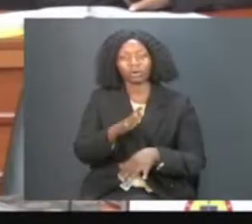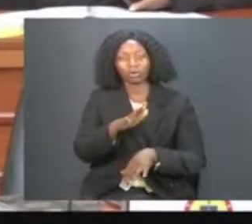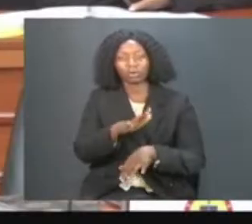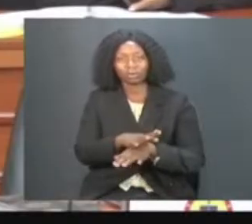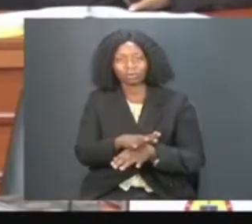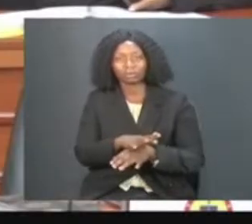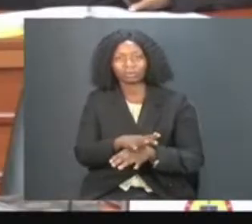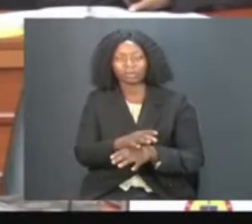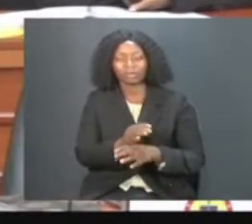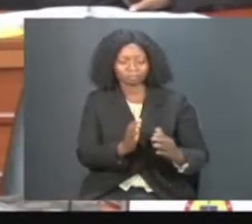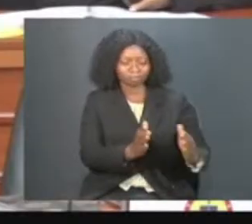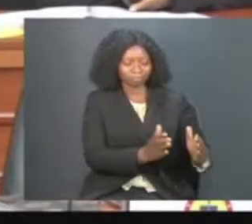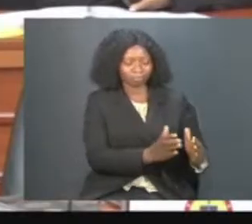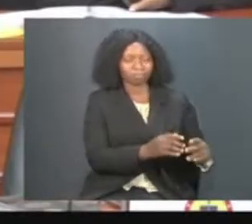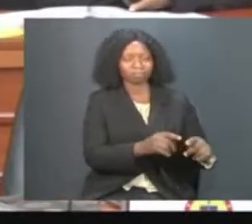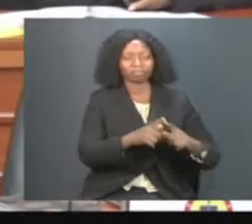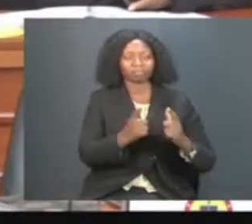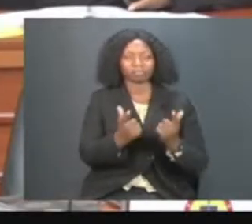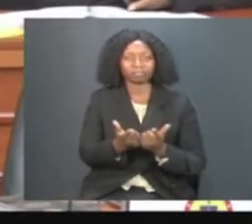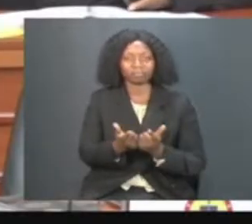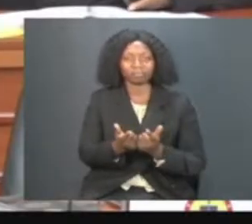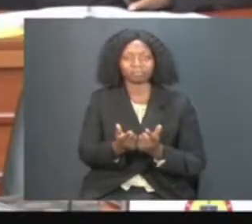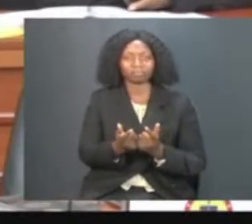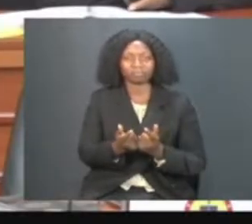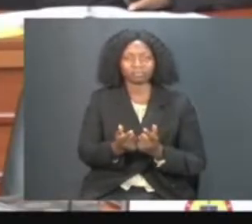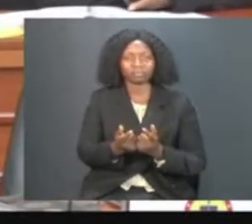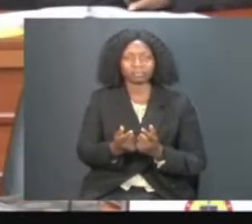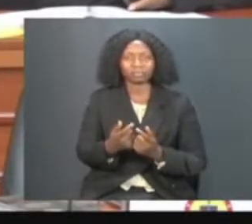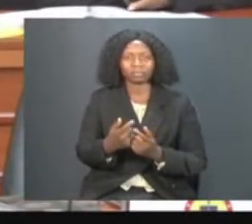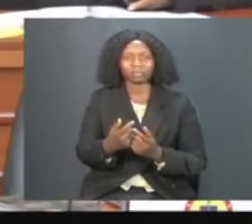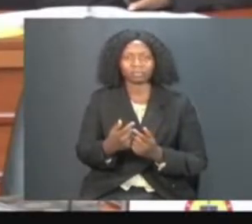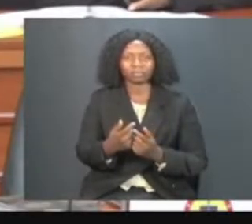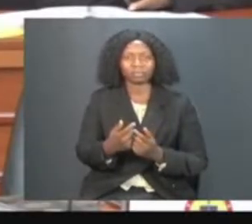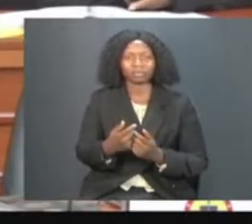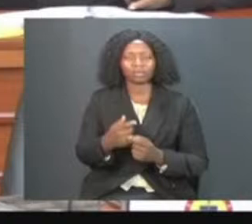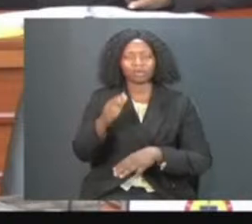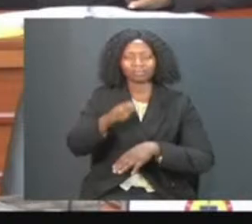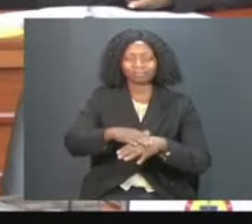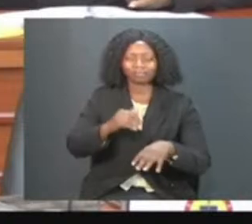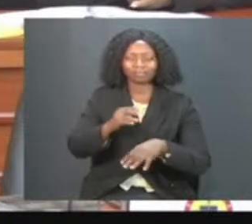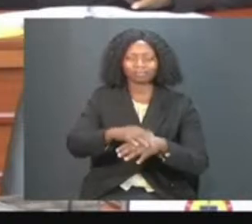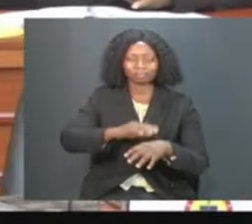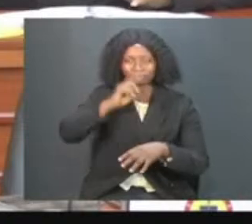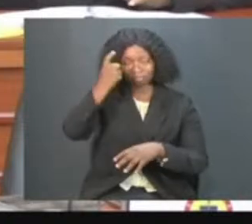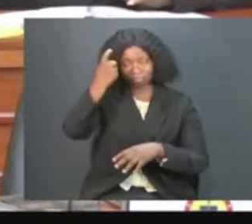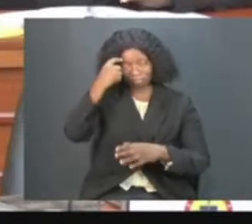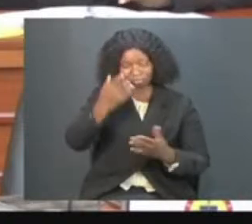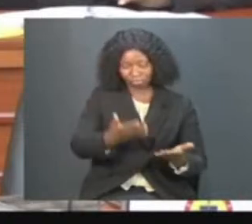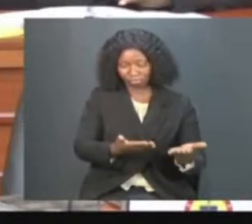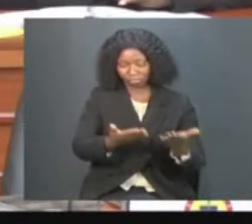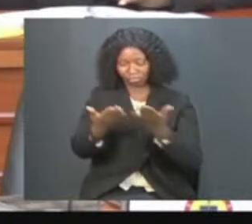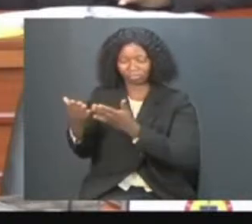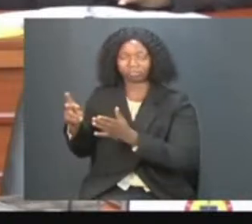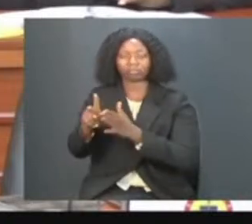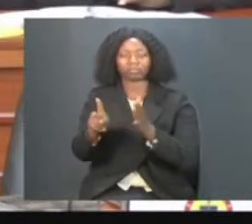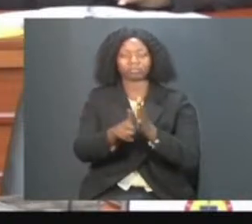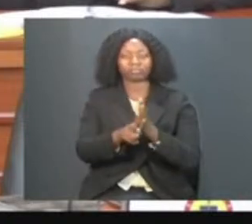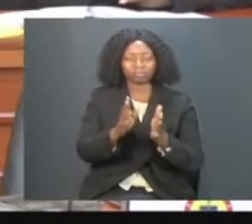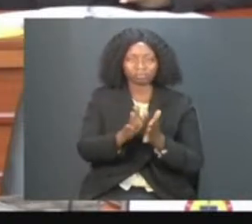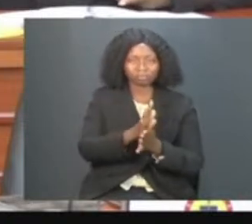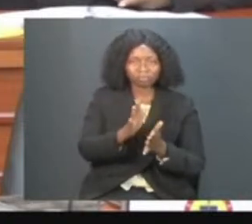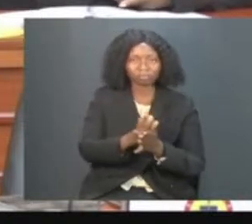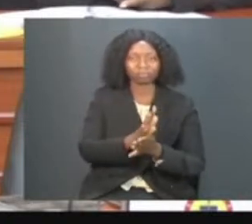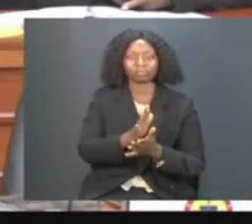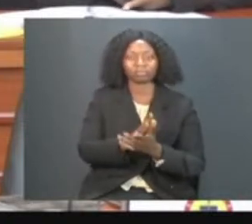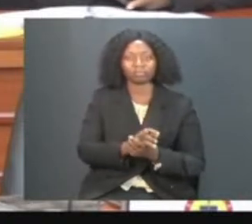the minority, calls were made for government to submit a policy paper